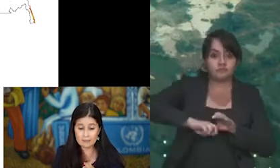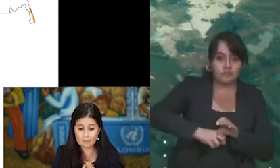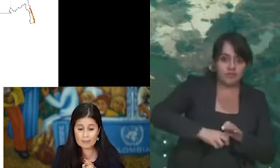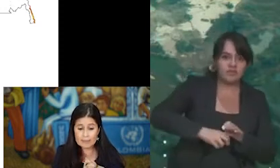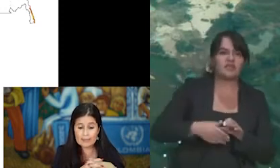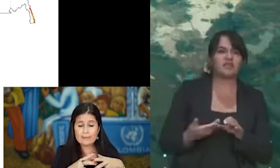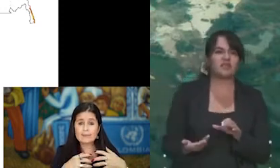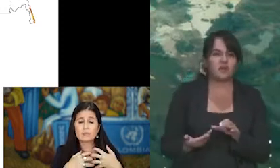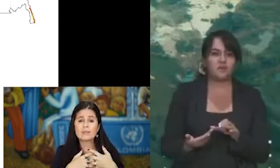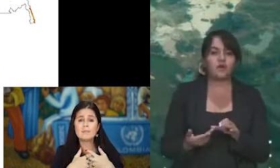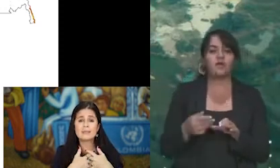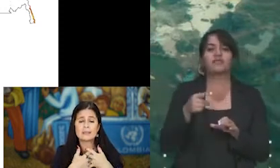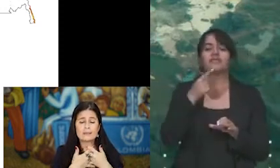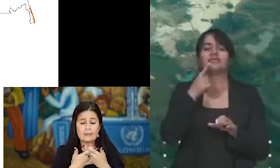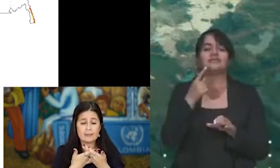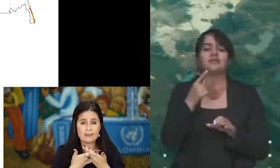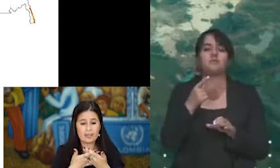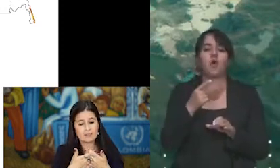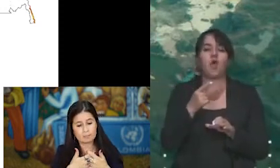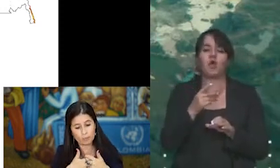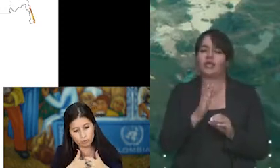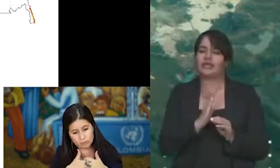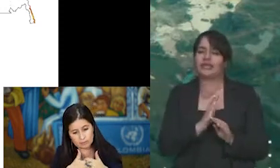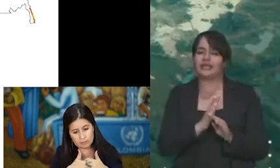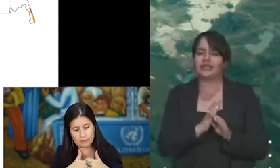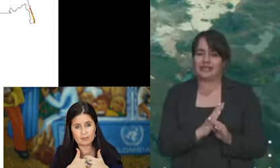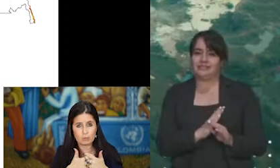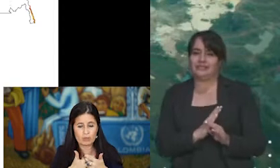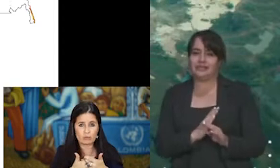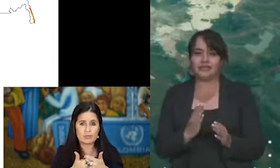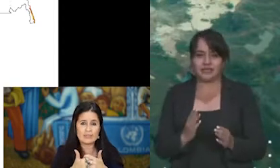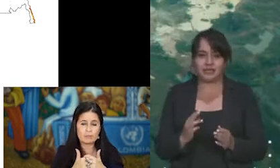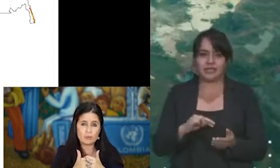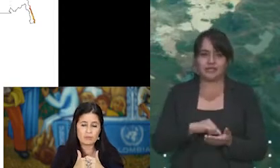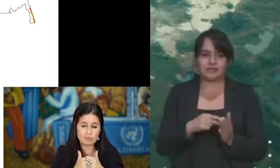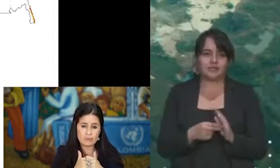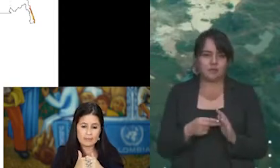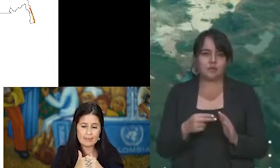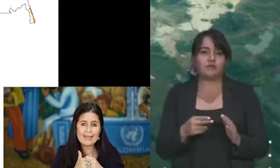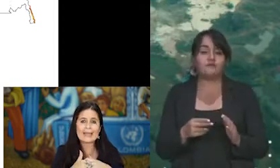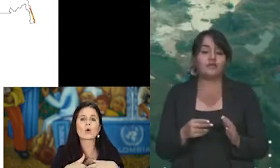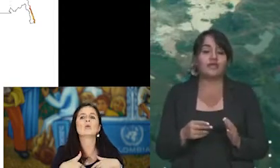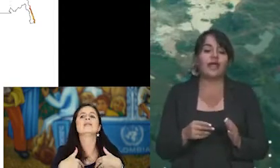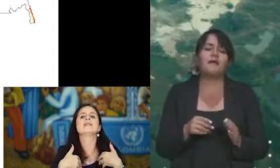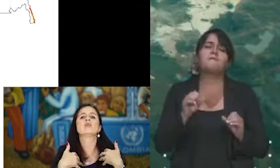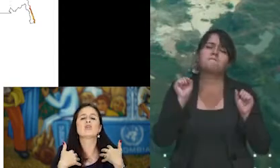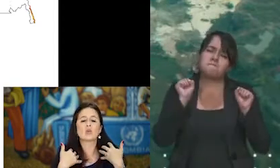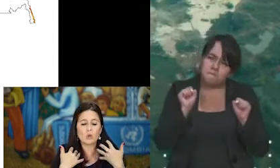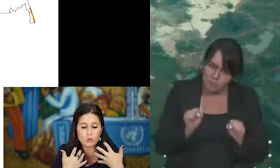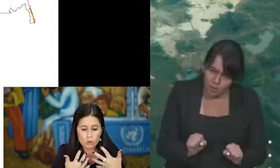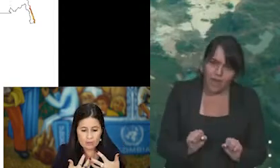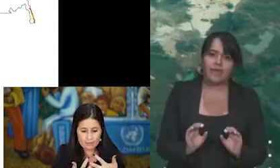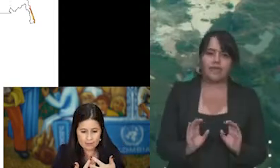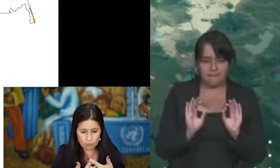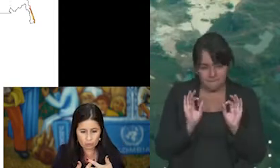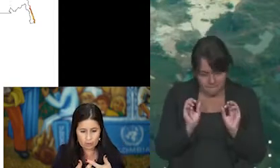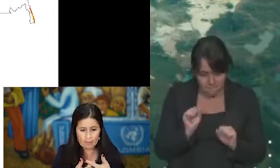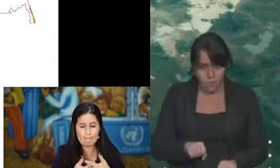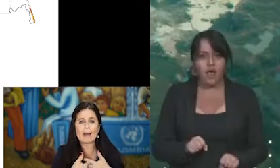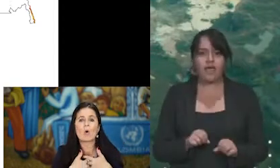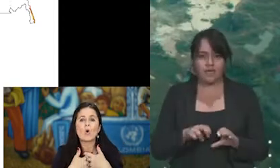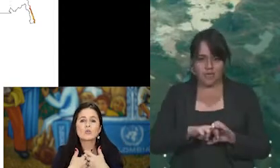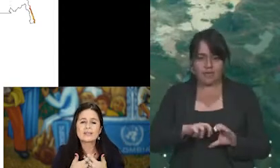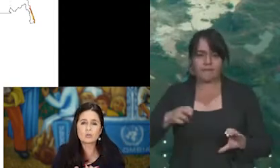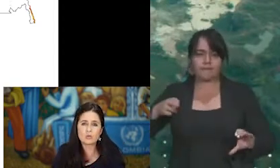In these restricted mining zones, it is possible to explore and exploit mining by fulfilling other requirements under